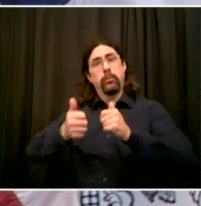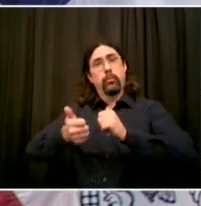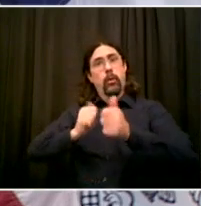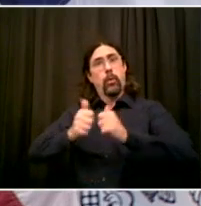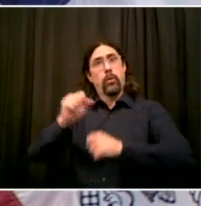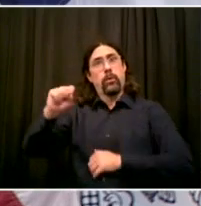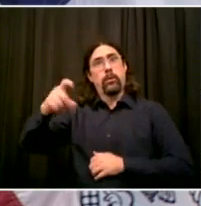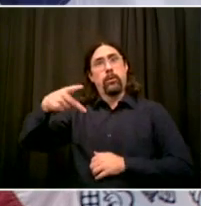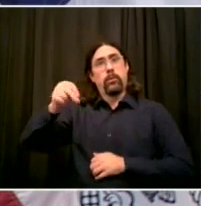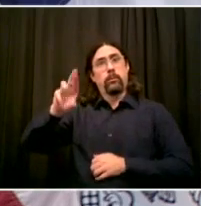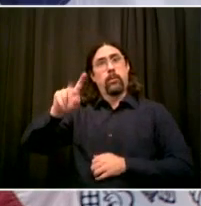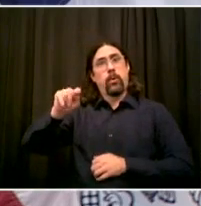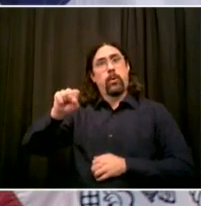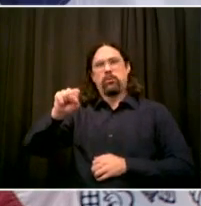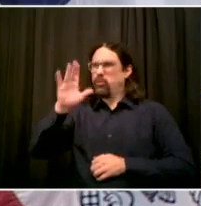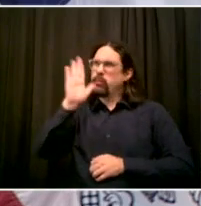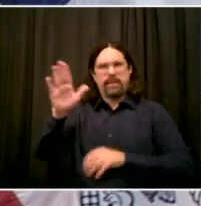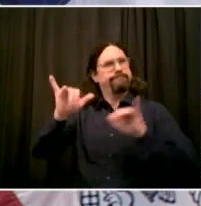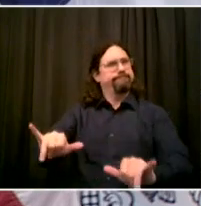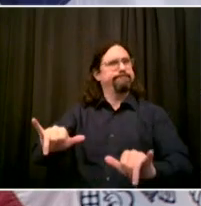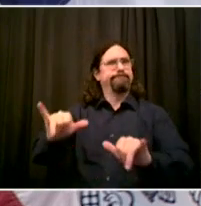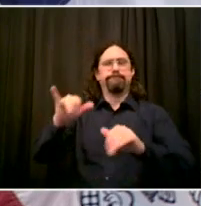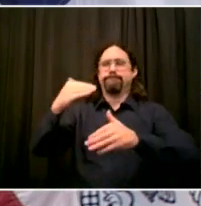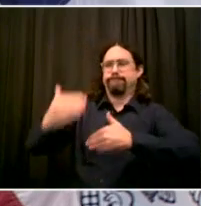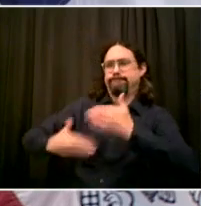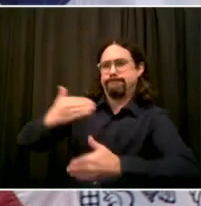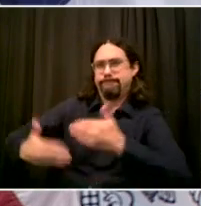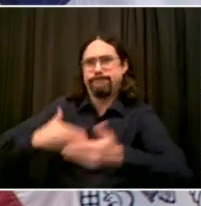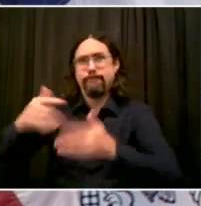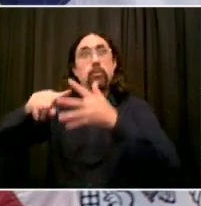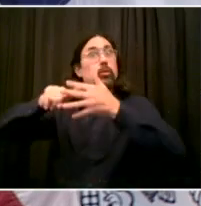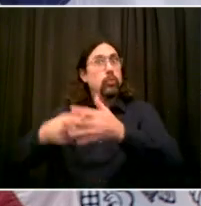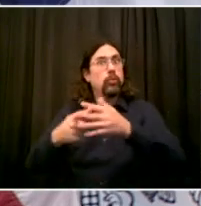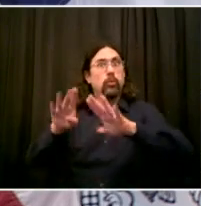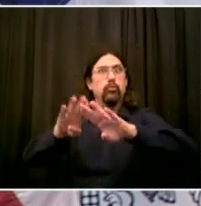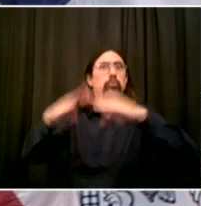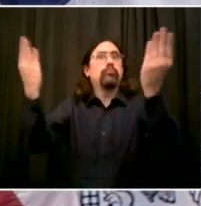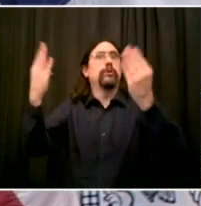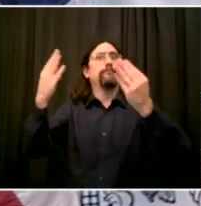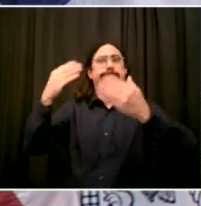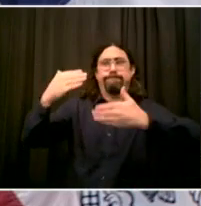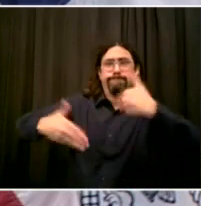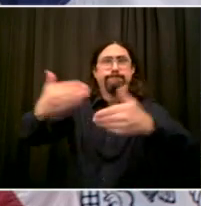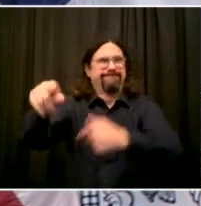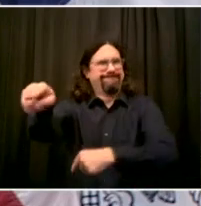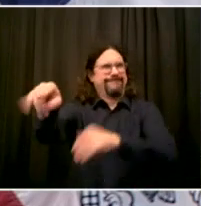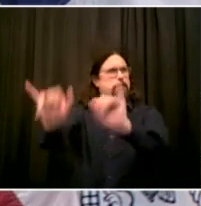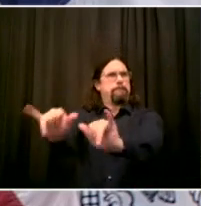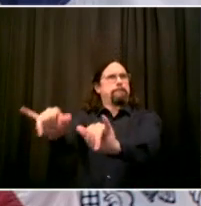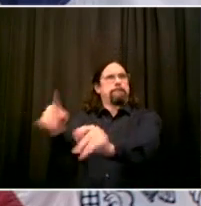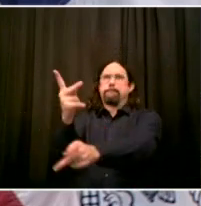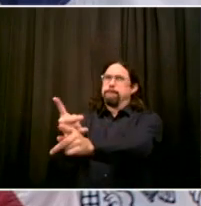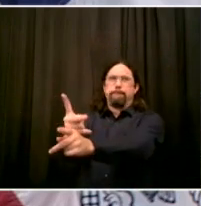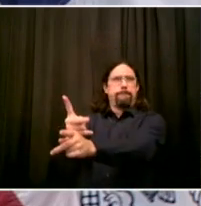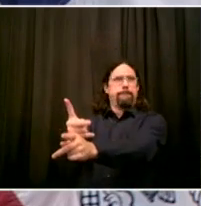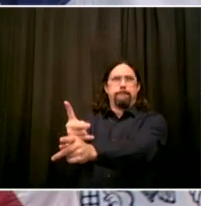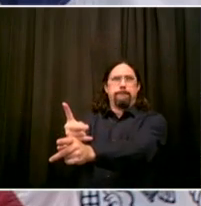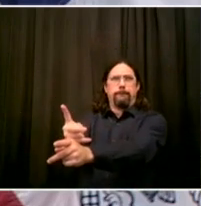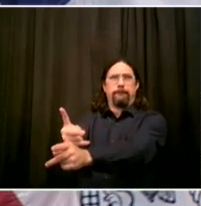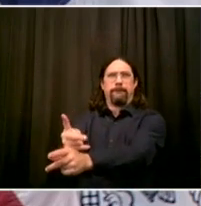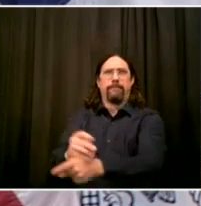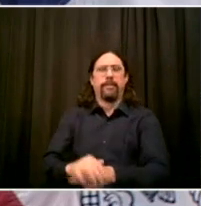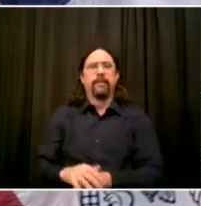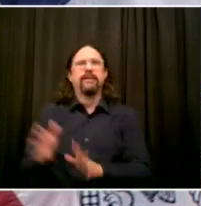zoo. Think about the botanical gardens. Think about outdoor film and TV